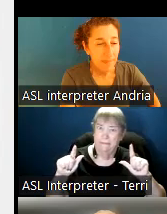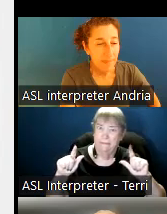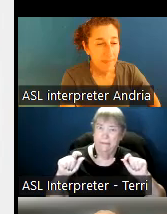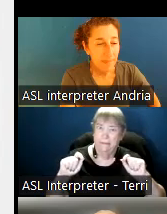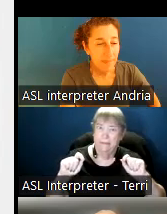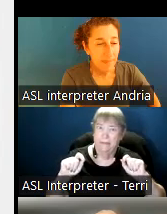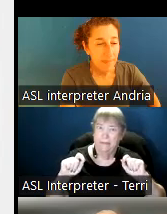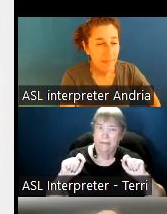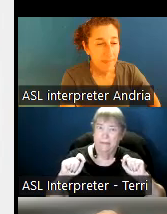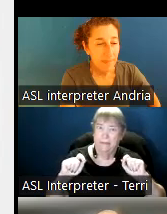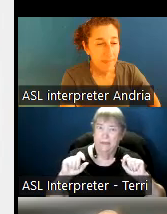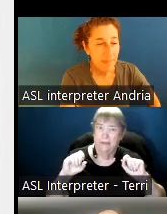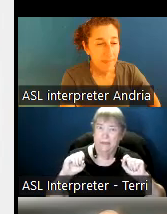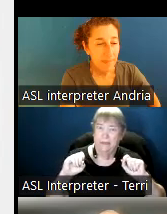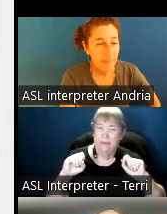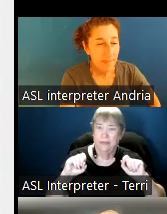Okay.